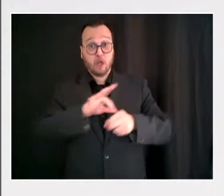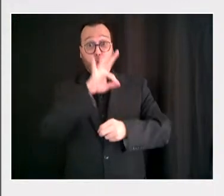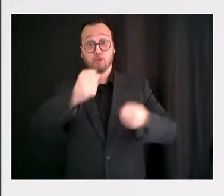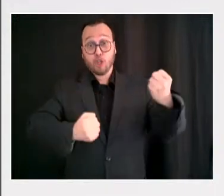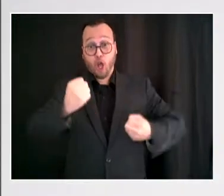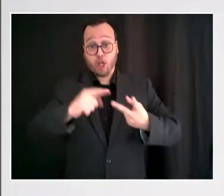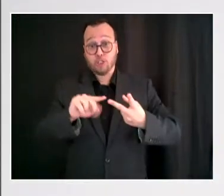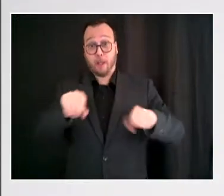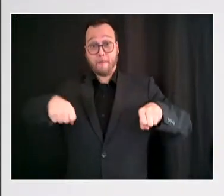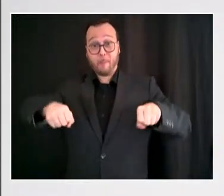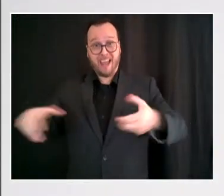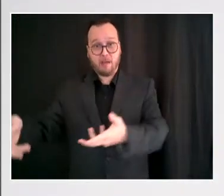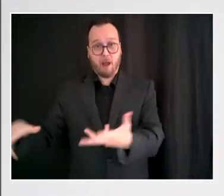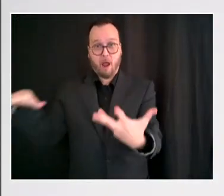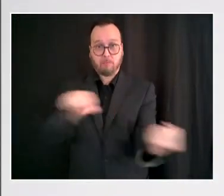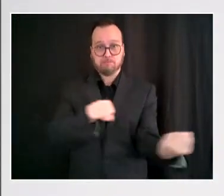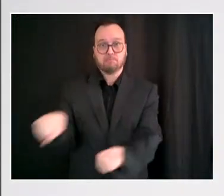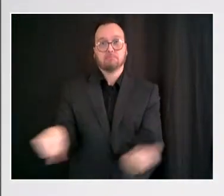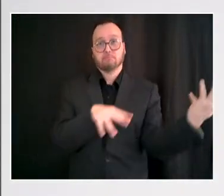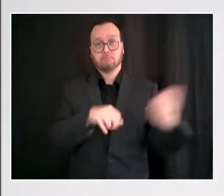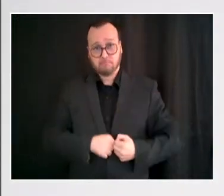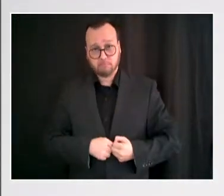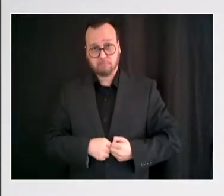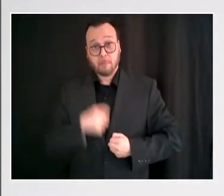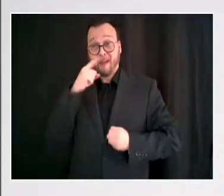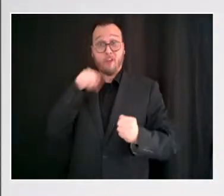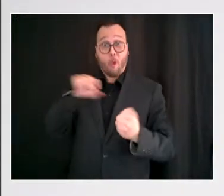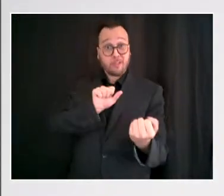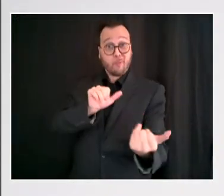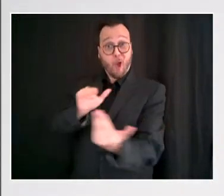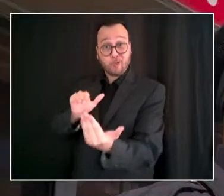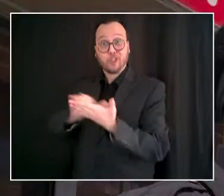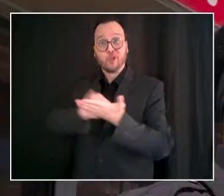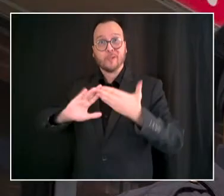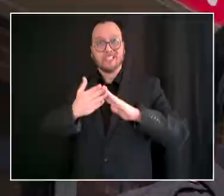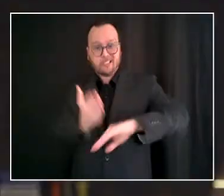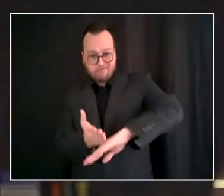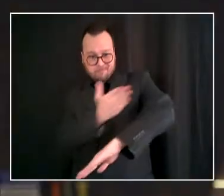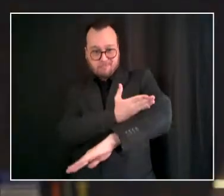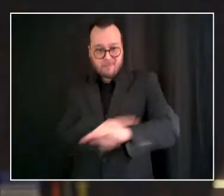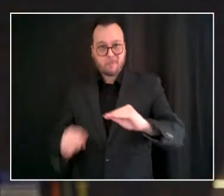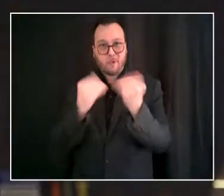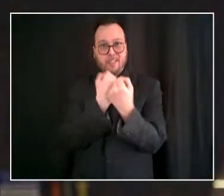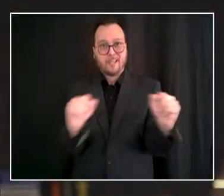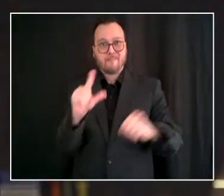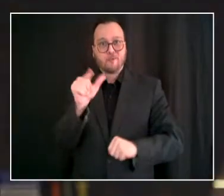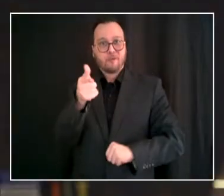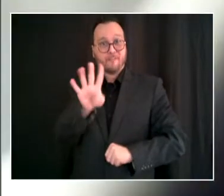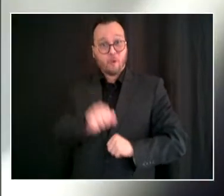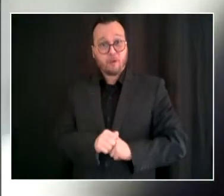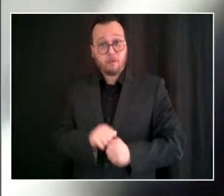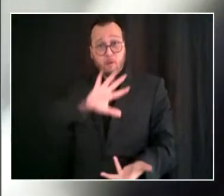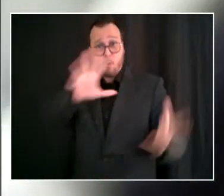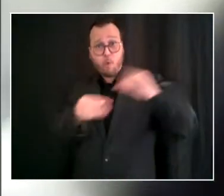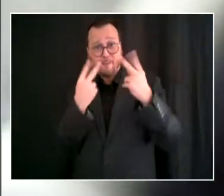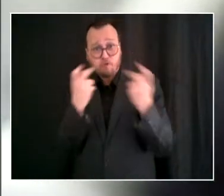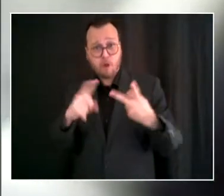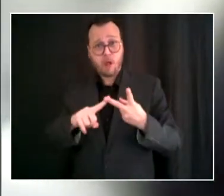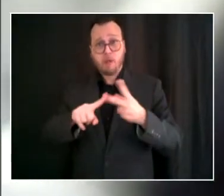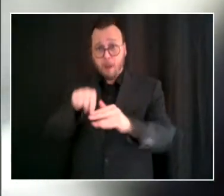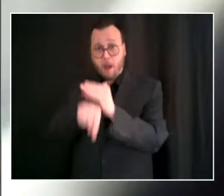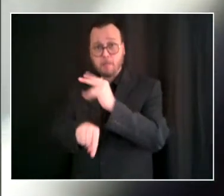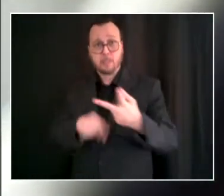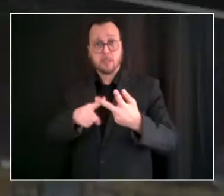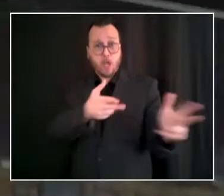these efforts, New York City got even safer in 2024, with overall crime, homicide, and shootings